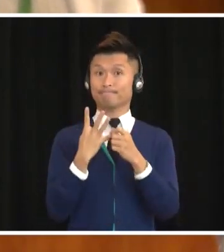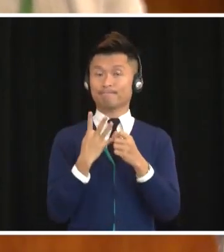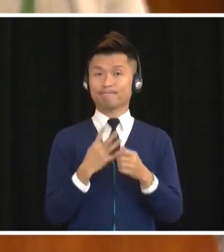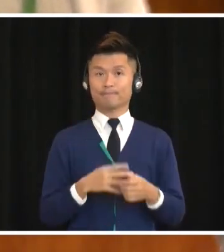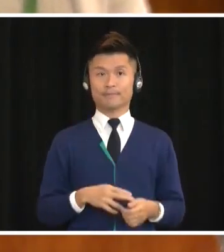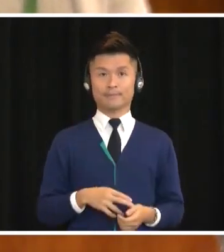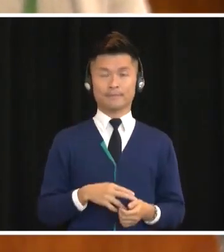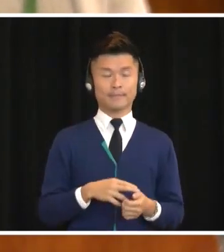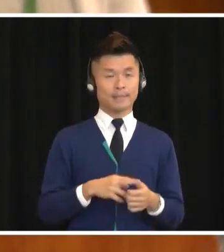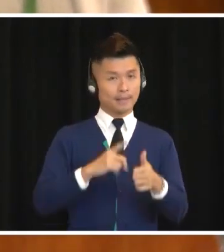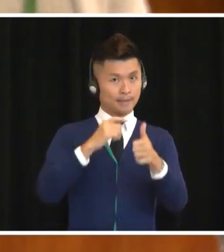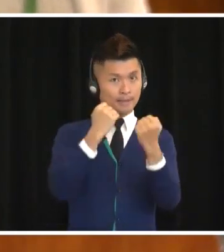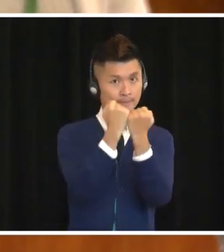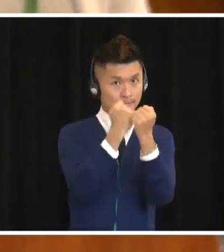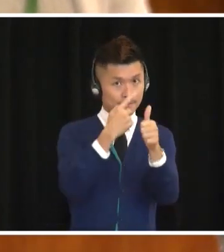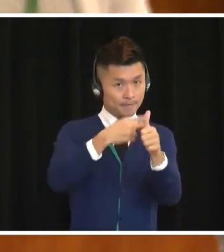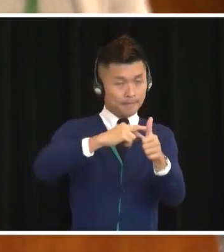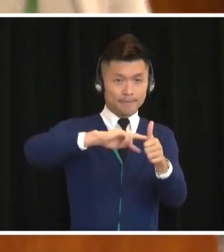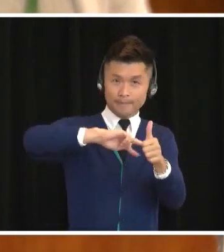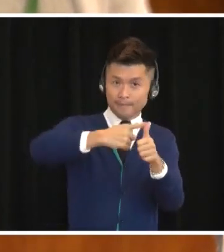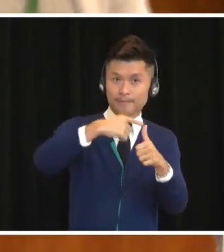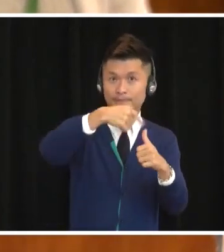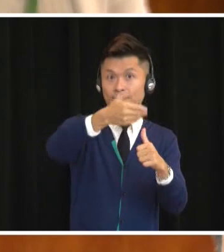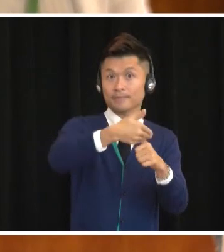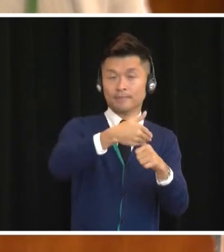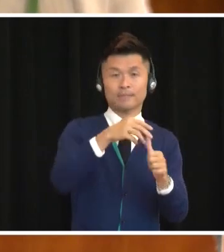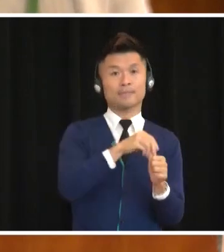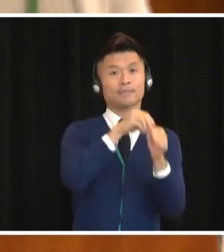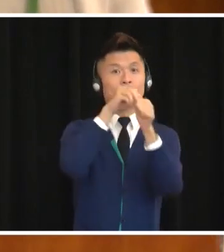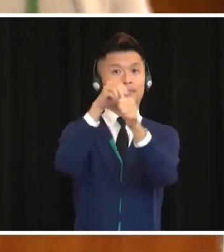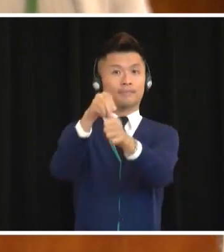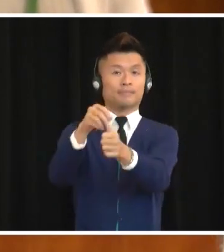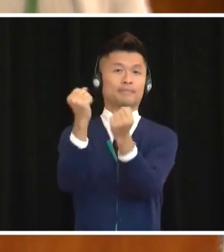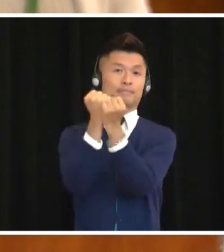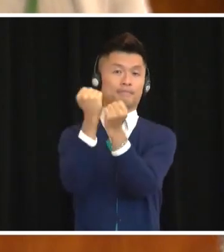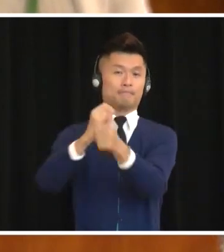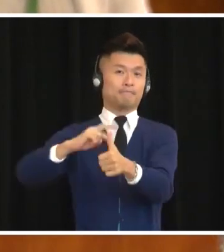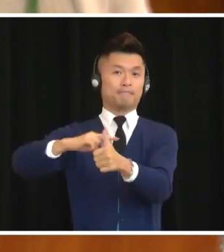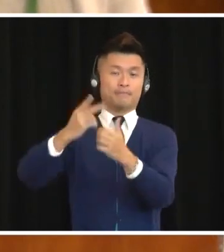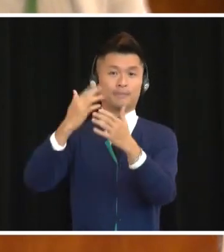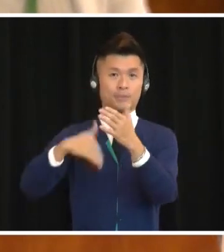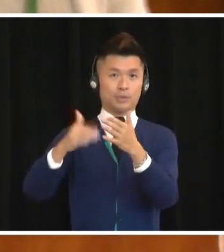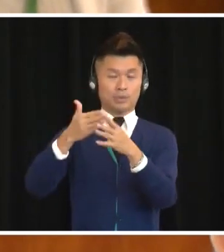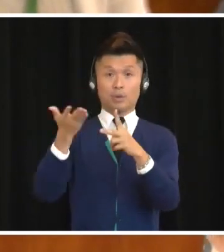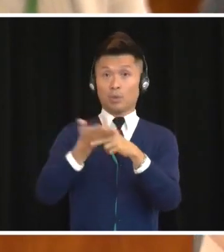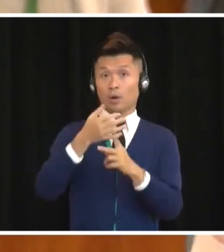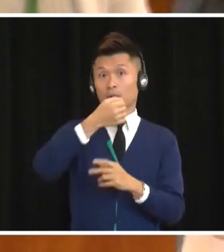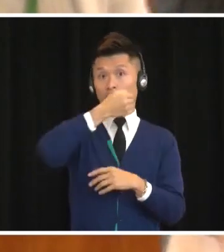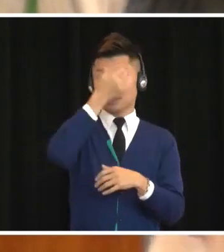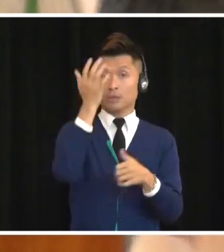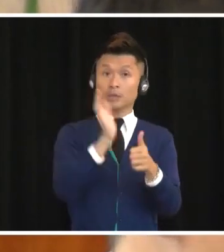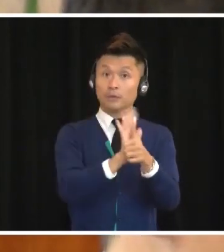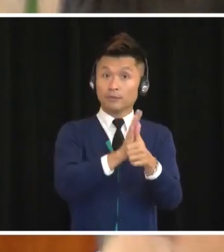institute is not a prison-like institute. So this is the 3rd treatment. The 4th treatment is to send